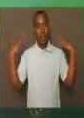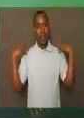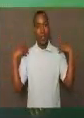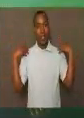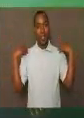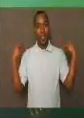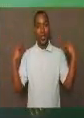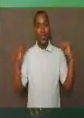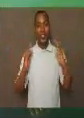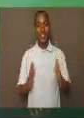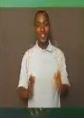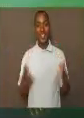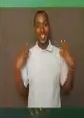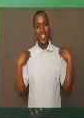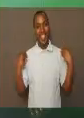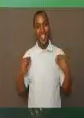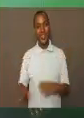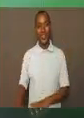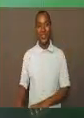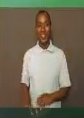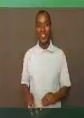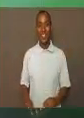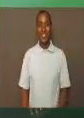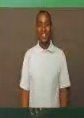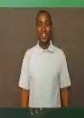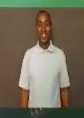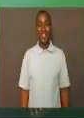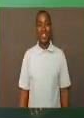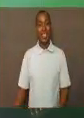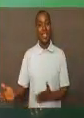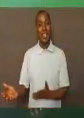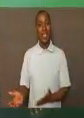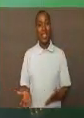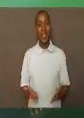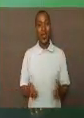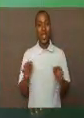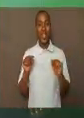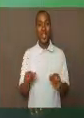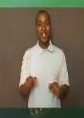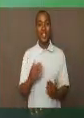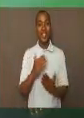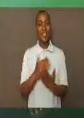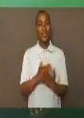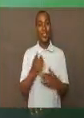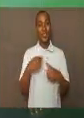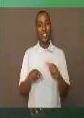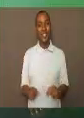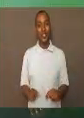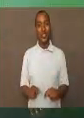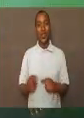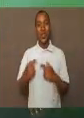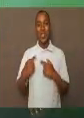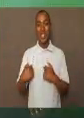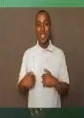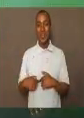Hello, teacher. Hello, students. Welcome to today's lesson on the